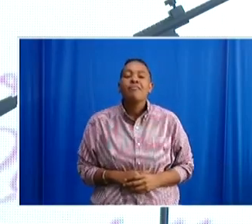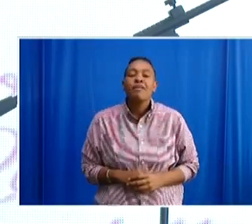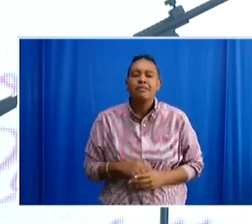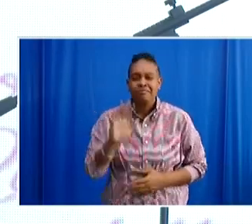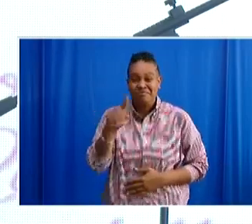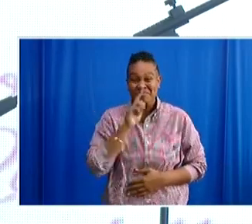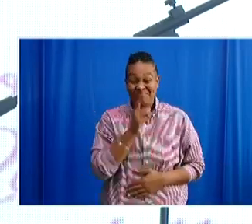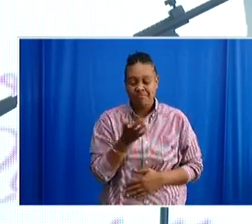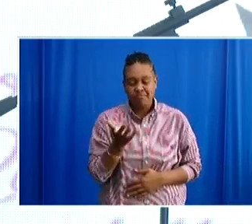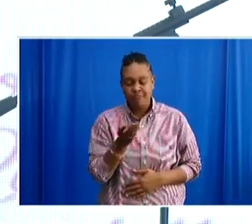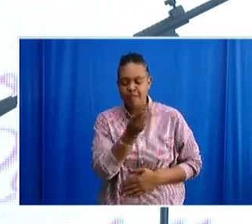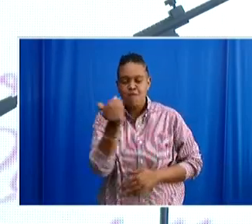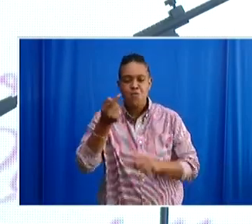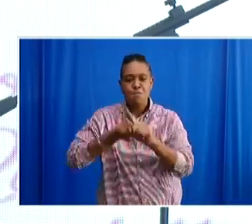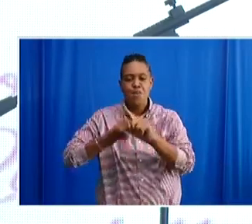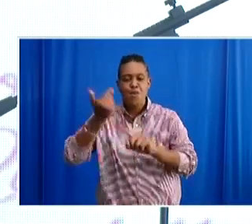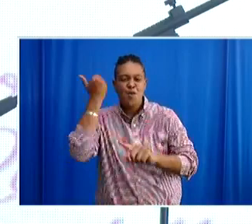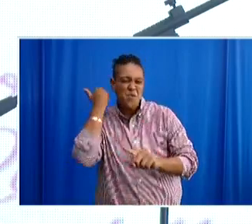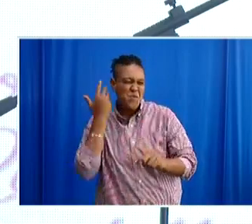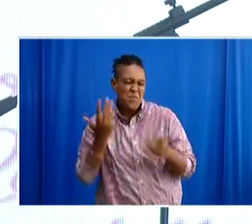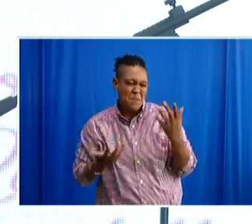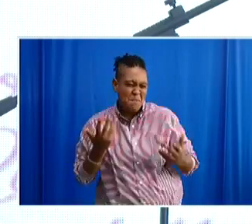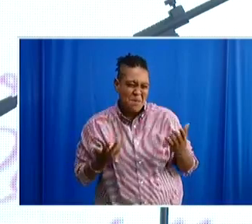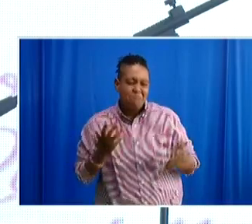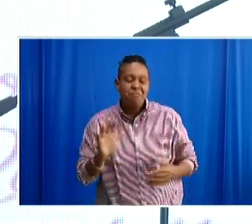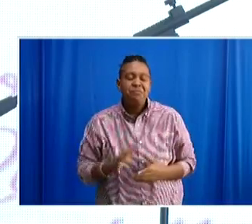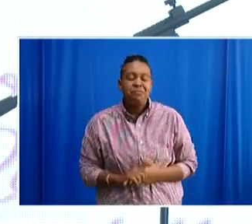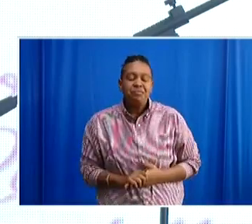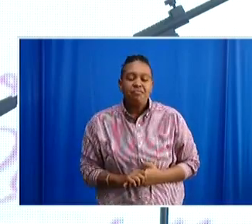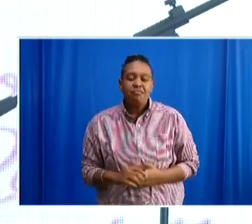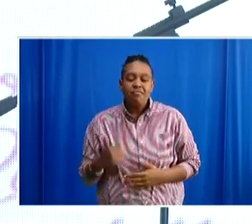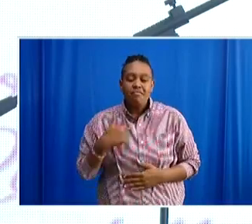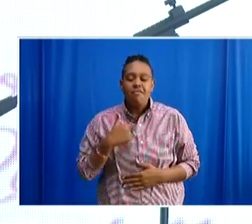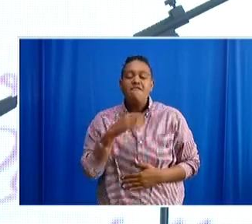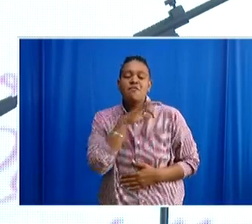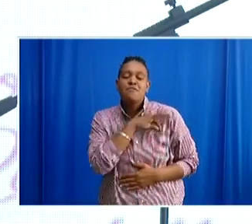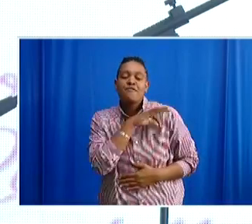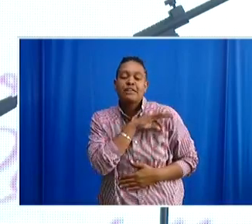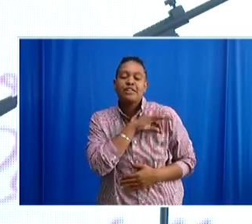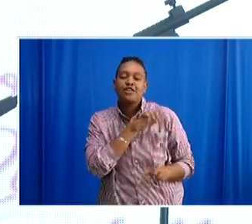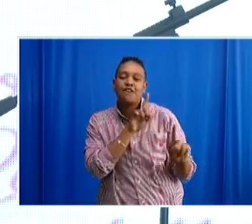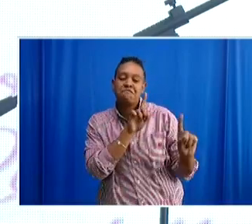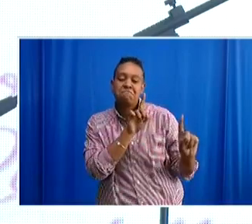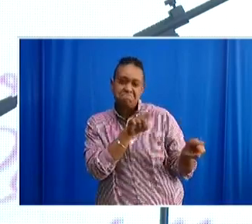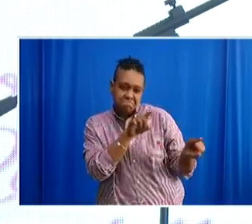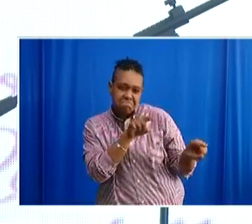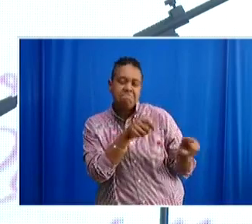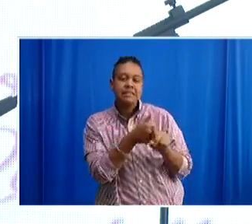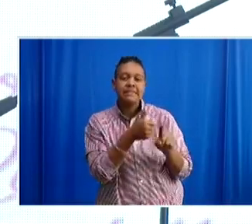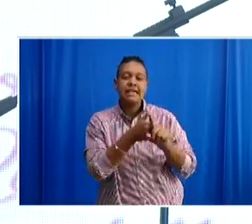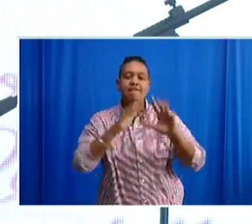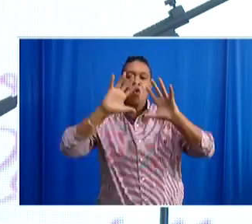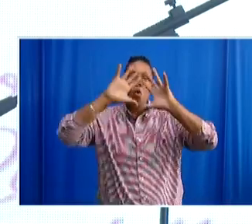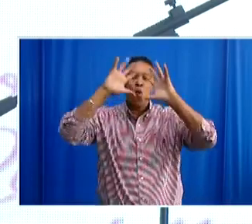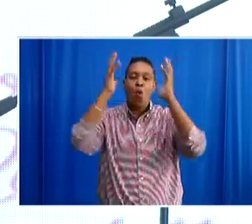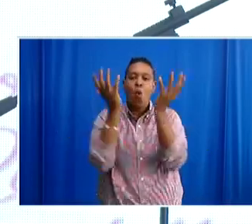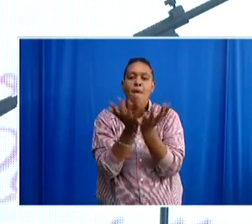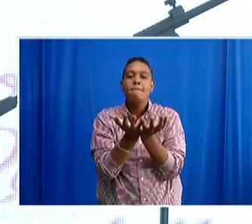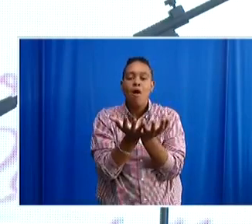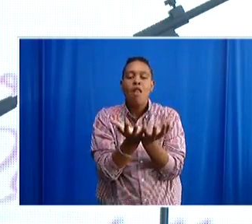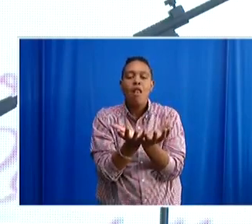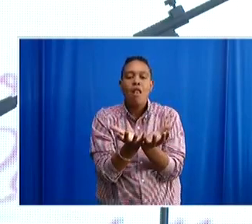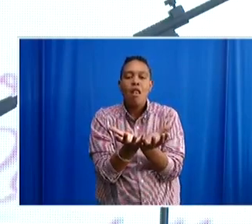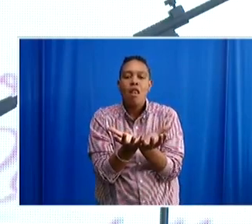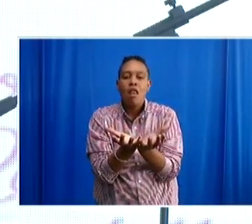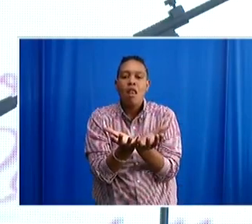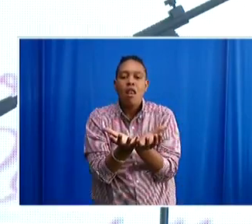A couple months ago, perhaps, I had the privilege of attending the Global